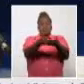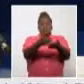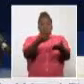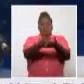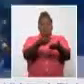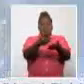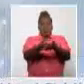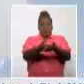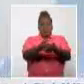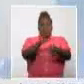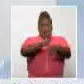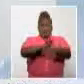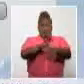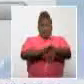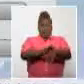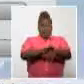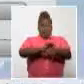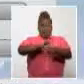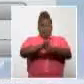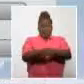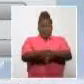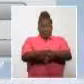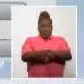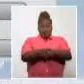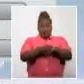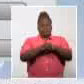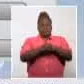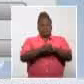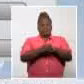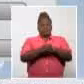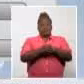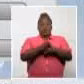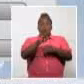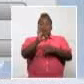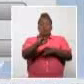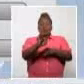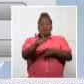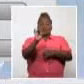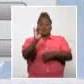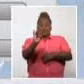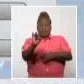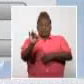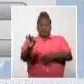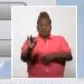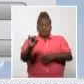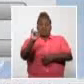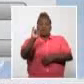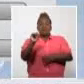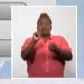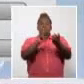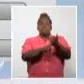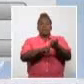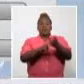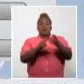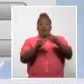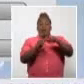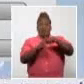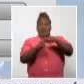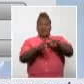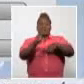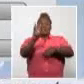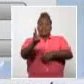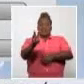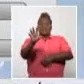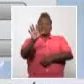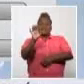province, 375. In Villa Clara, 325. In Havana, 158.